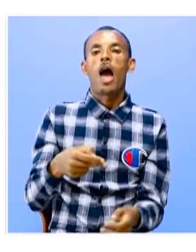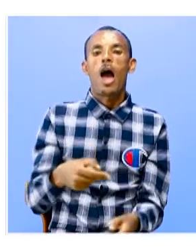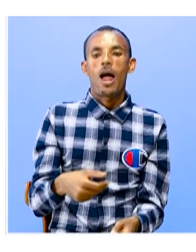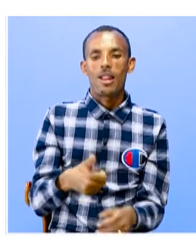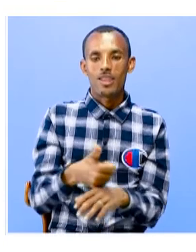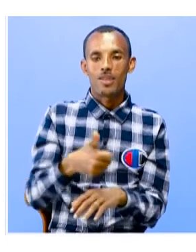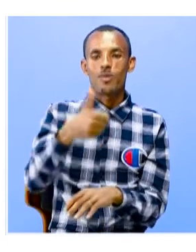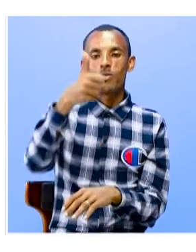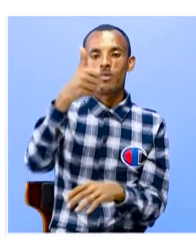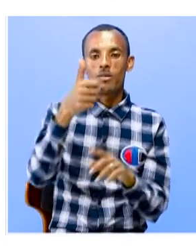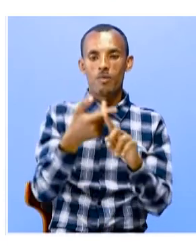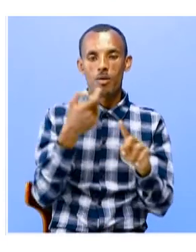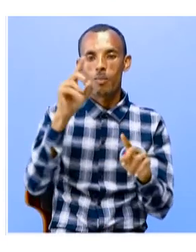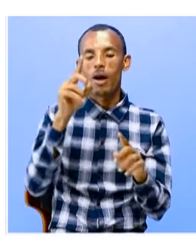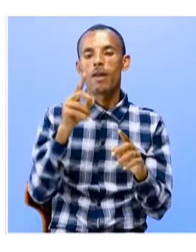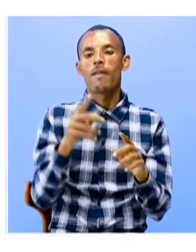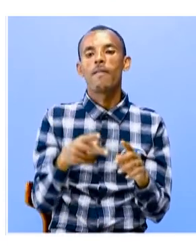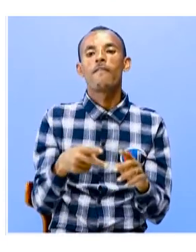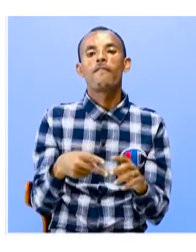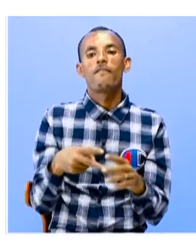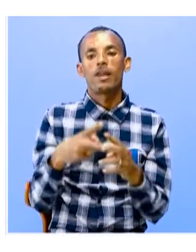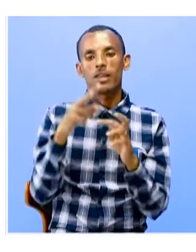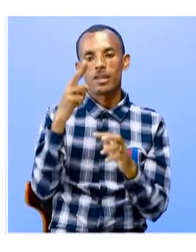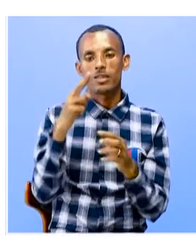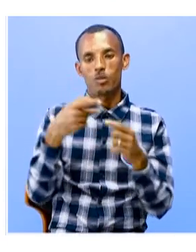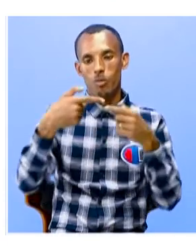one vertex to the opposite side.